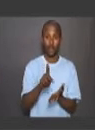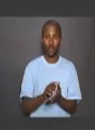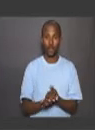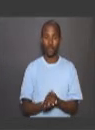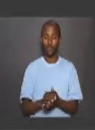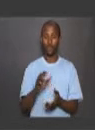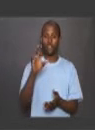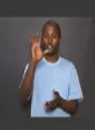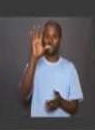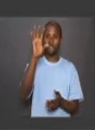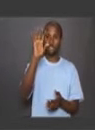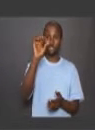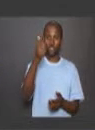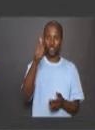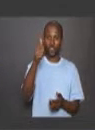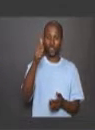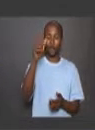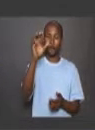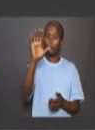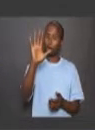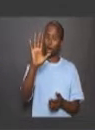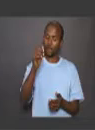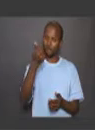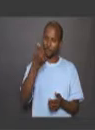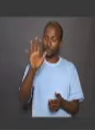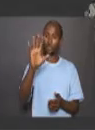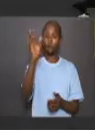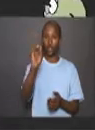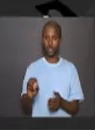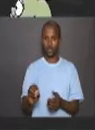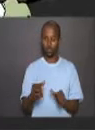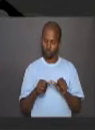is 15%. Go ahead, students.